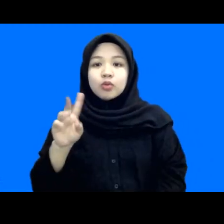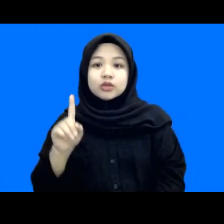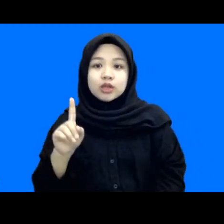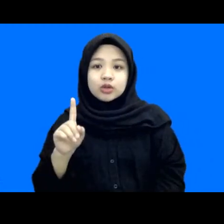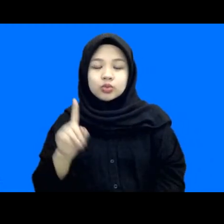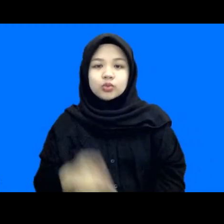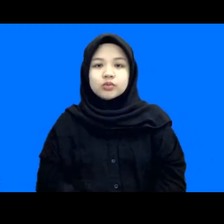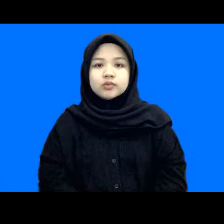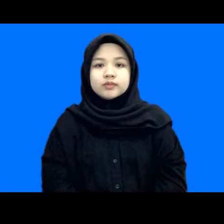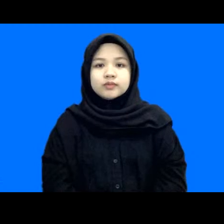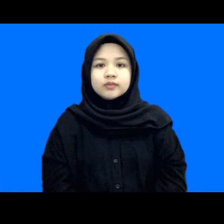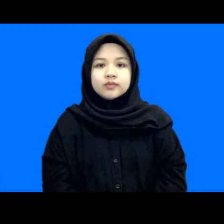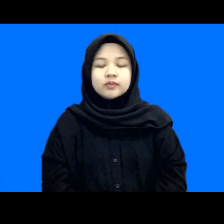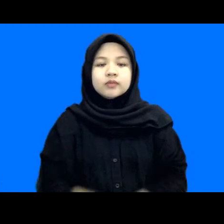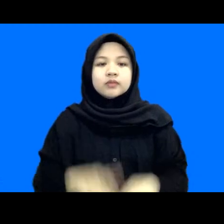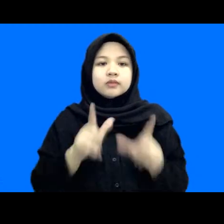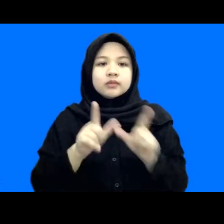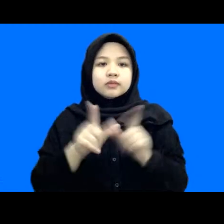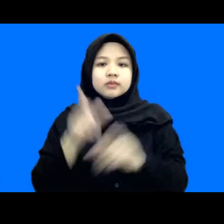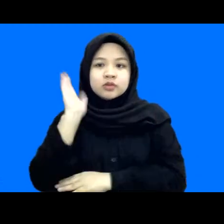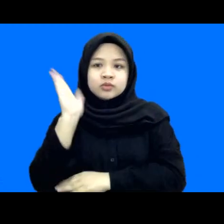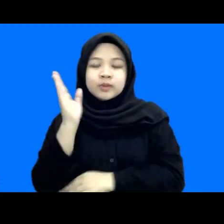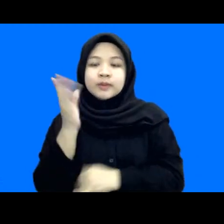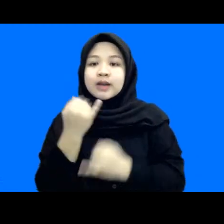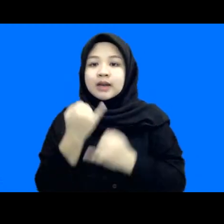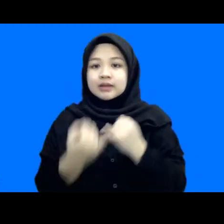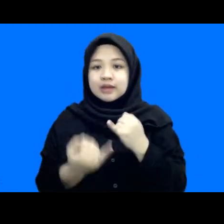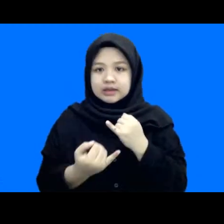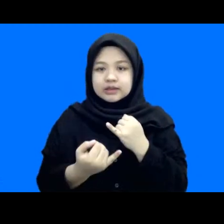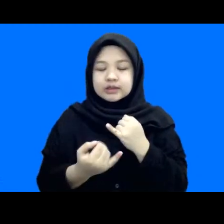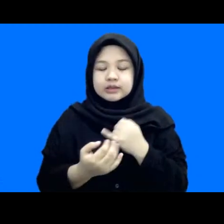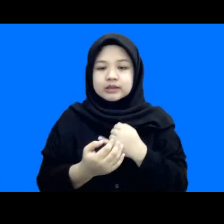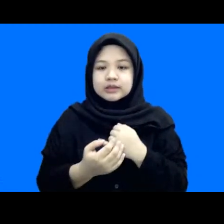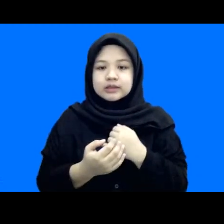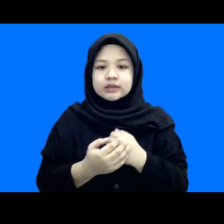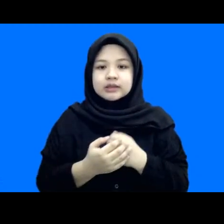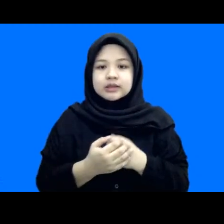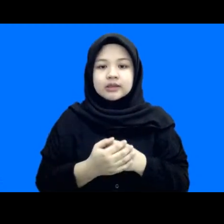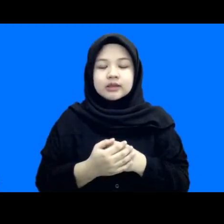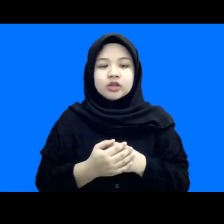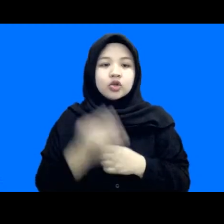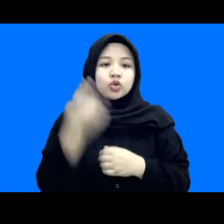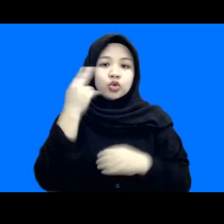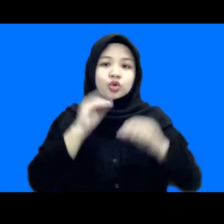webinar of working group education will